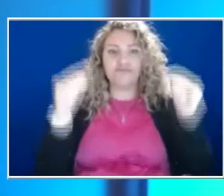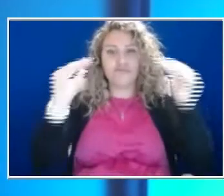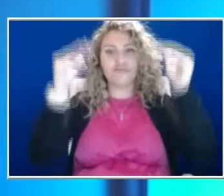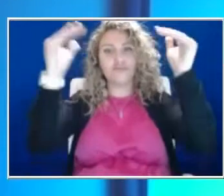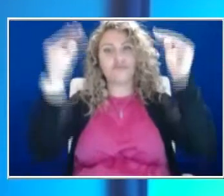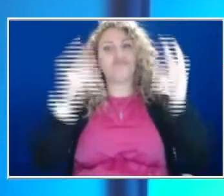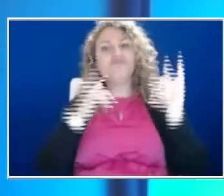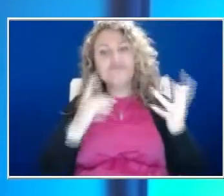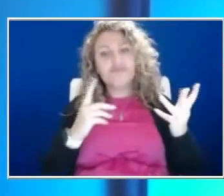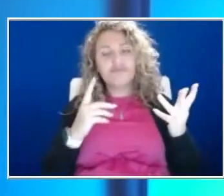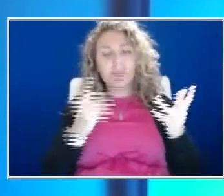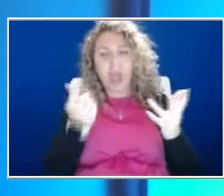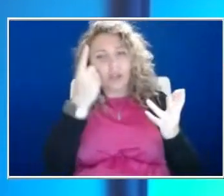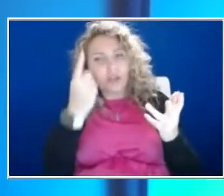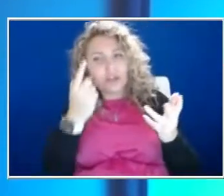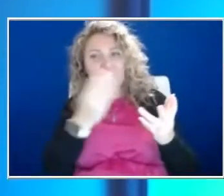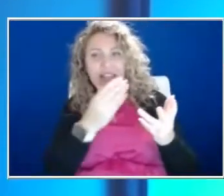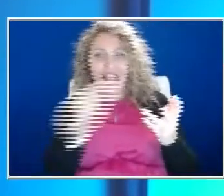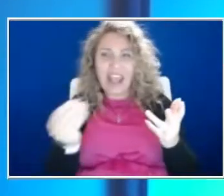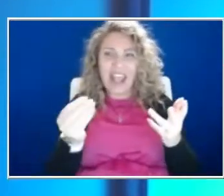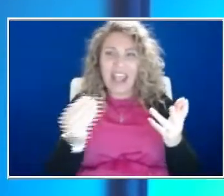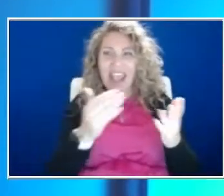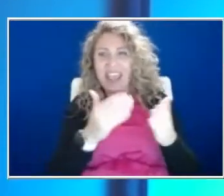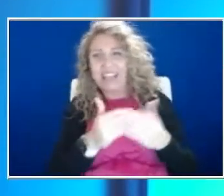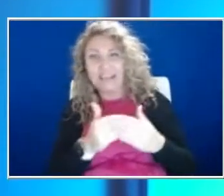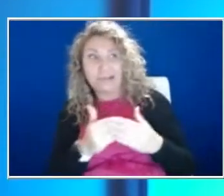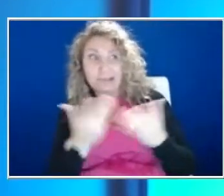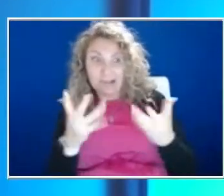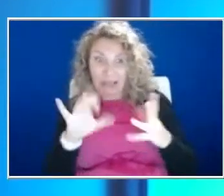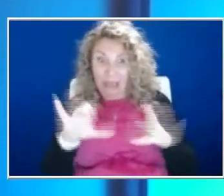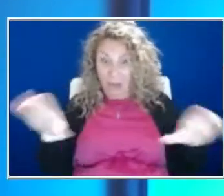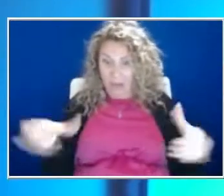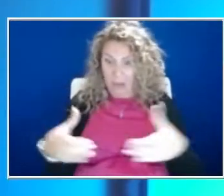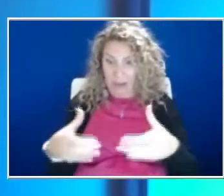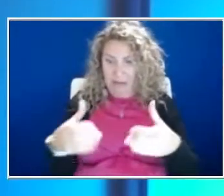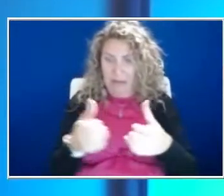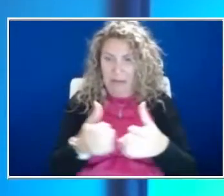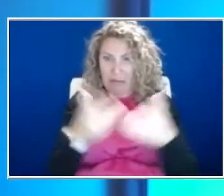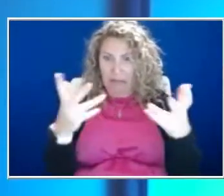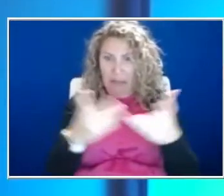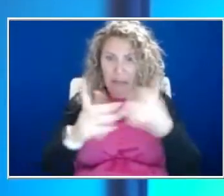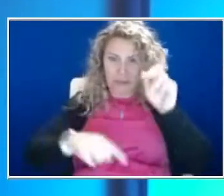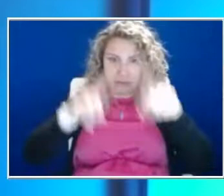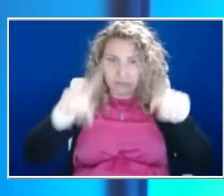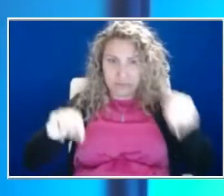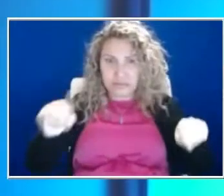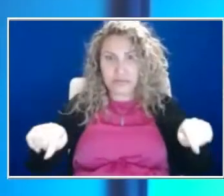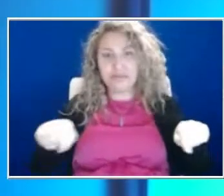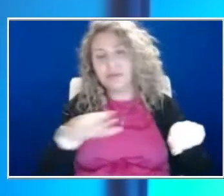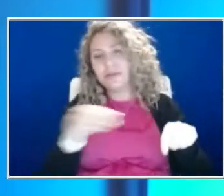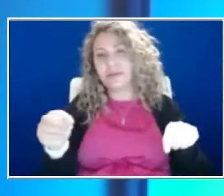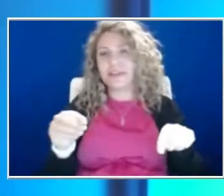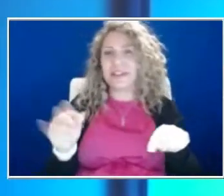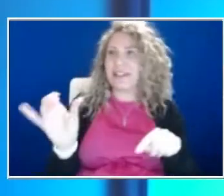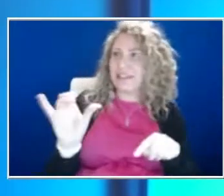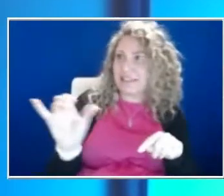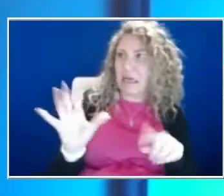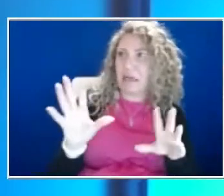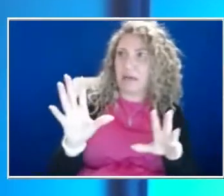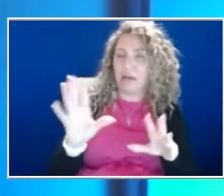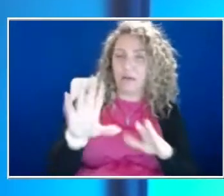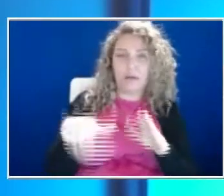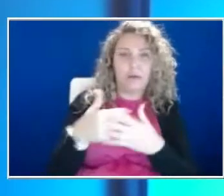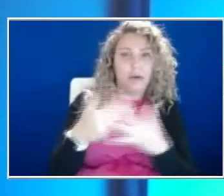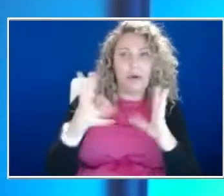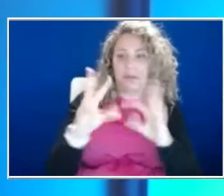understanding that it is a family with a lot of different personalities. So just like every family has a lot of different personality types and they respond